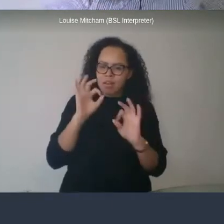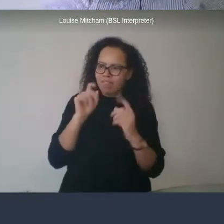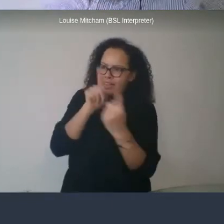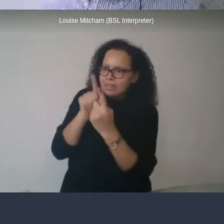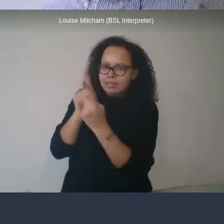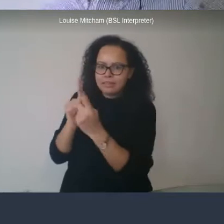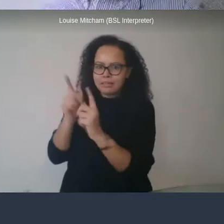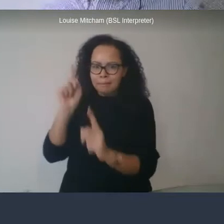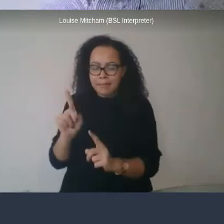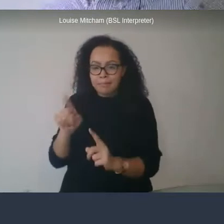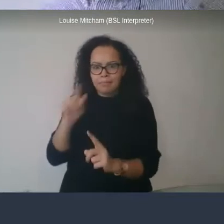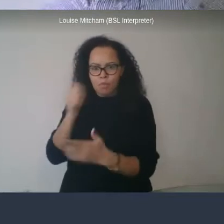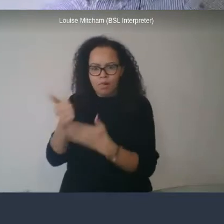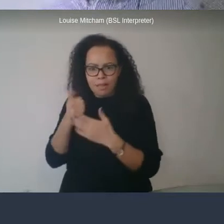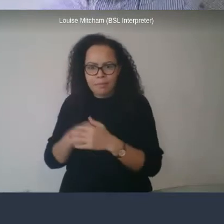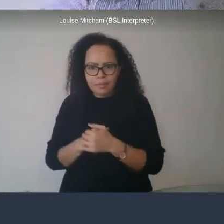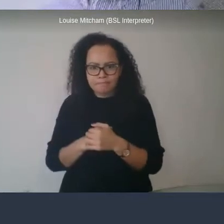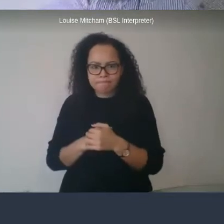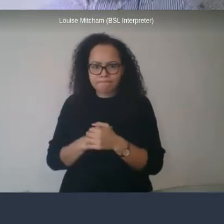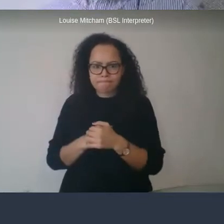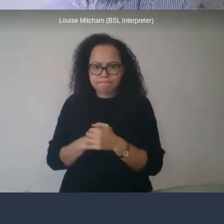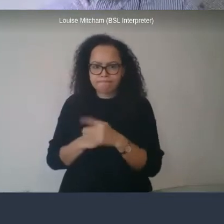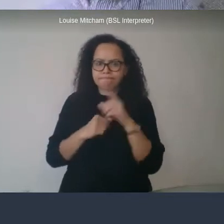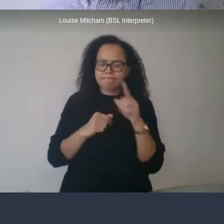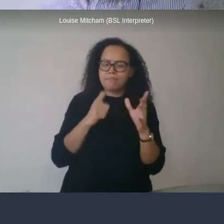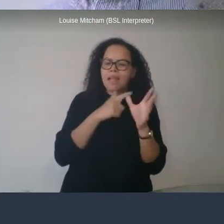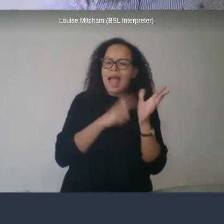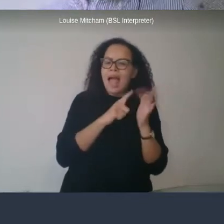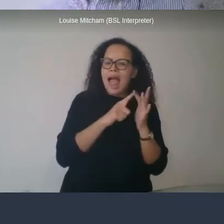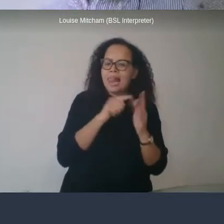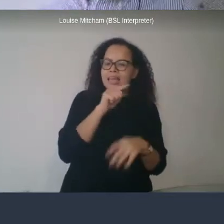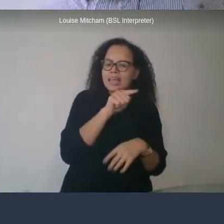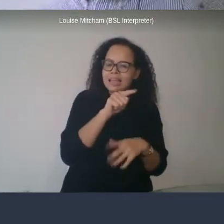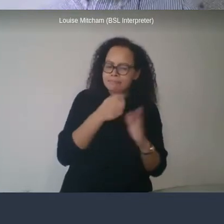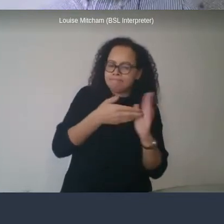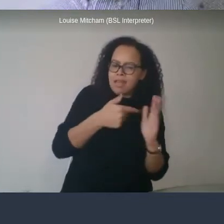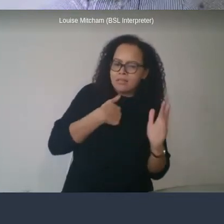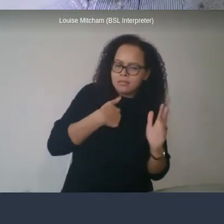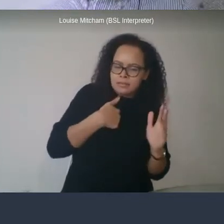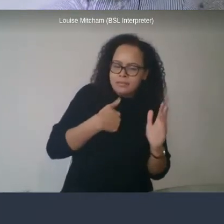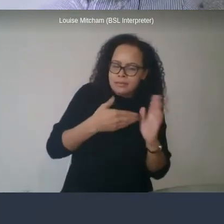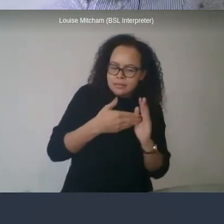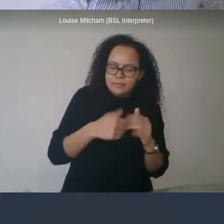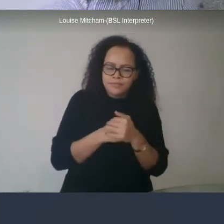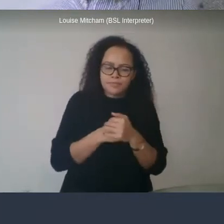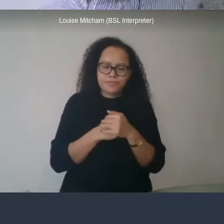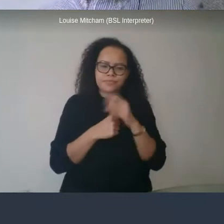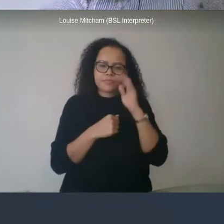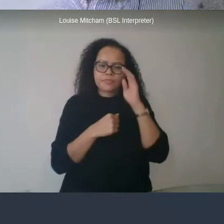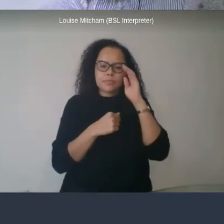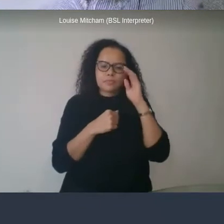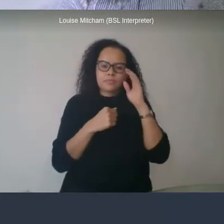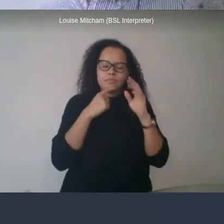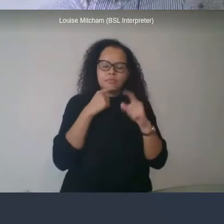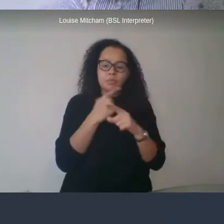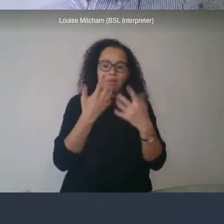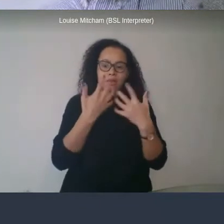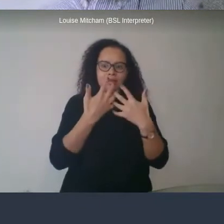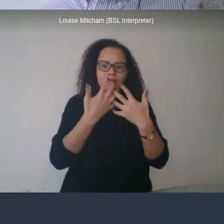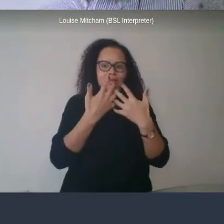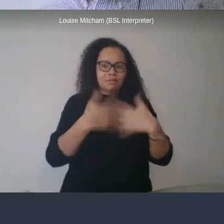Yeah, and if I could just add to that in terms of the current climate, I think having technology available, particularly from the